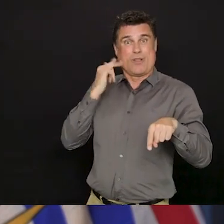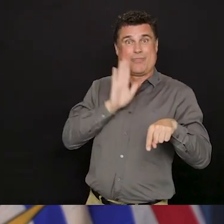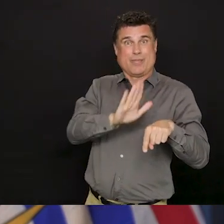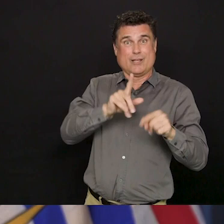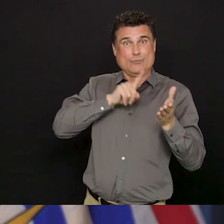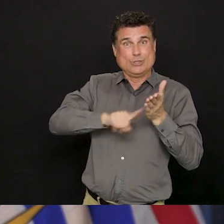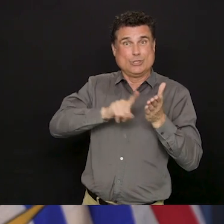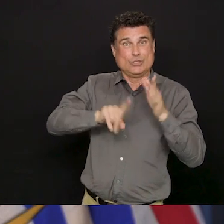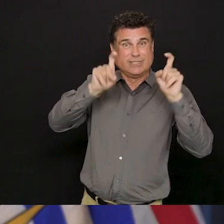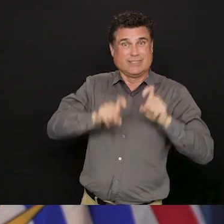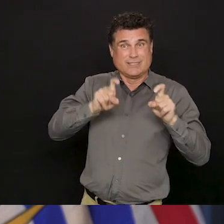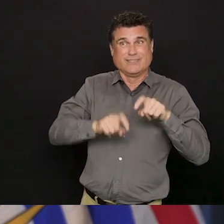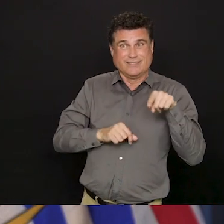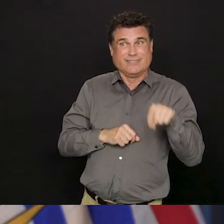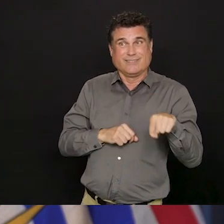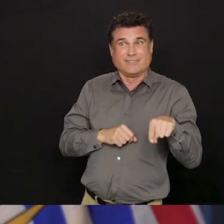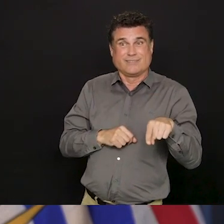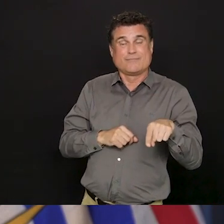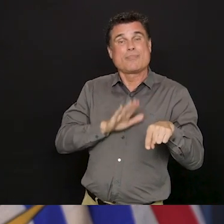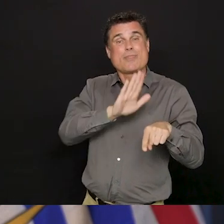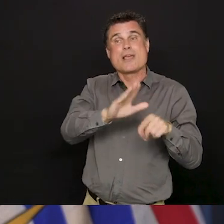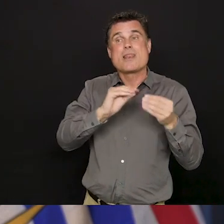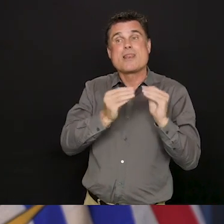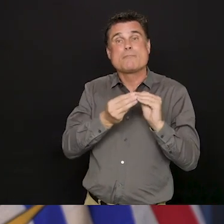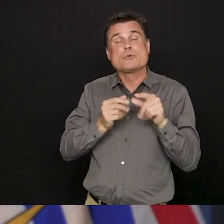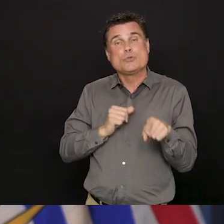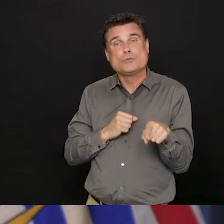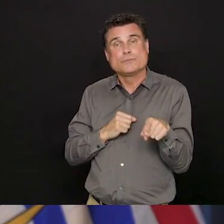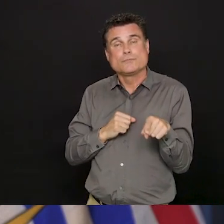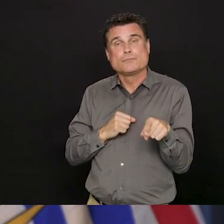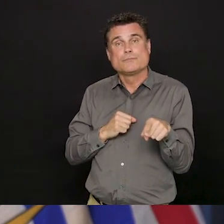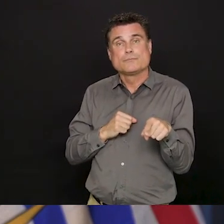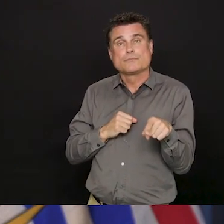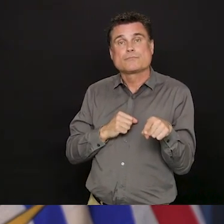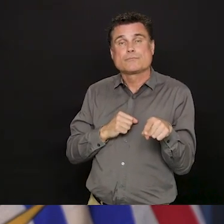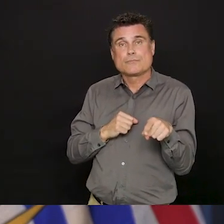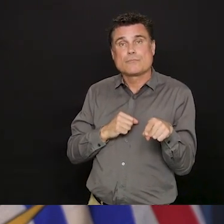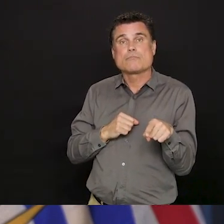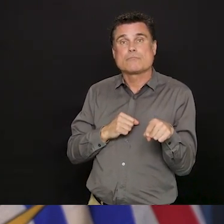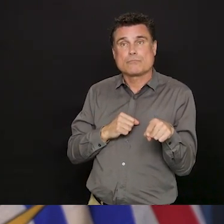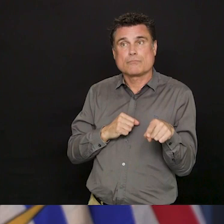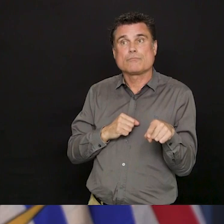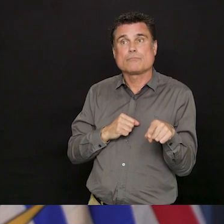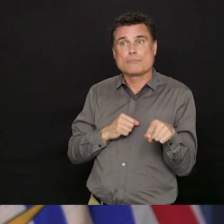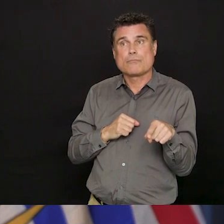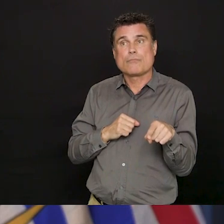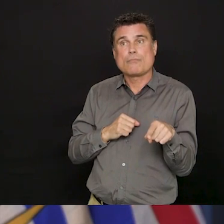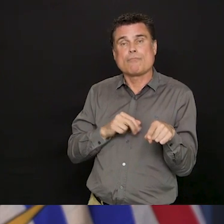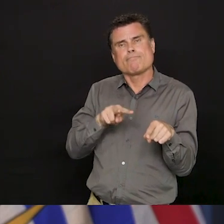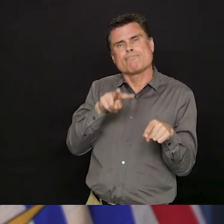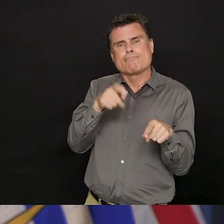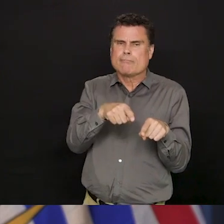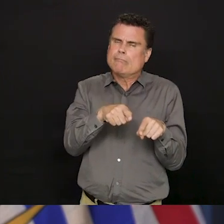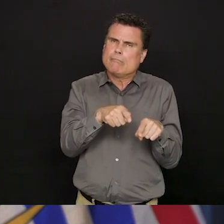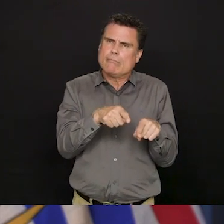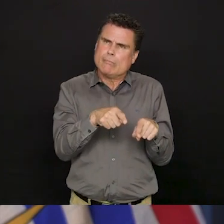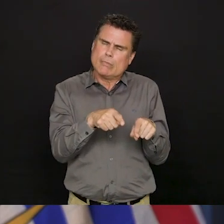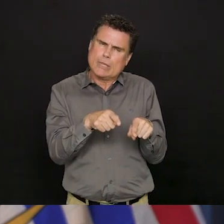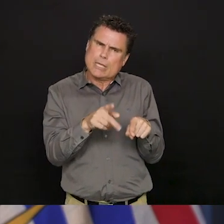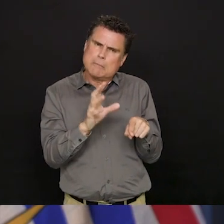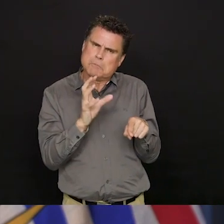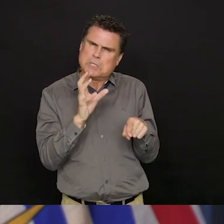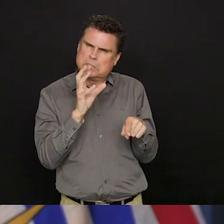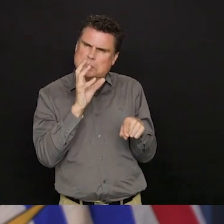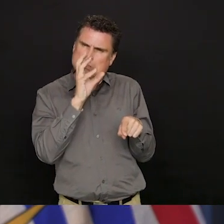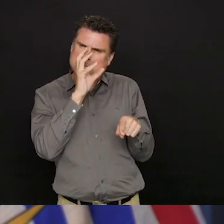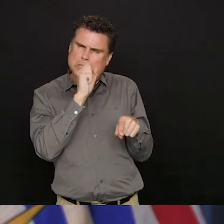of what they looked at was plotting the number of people who had died in that county, Santa Clara County, with the estimates